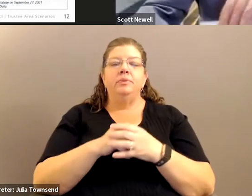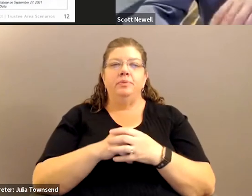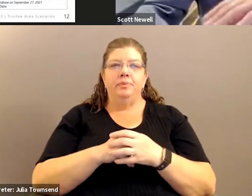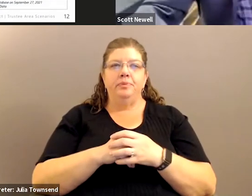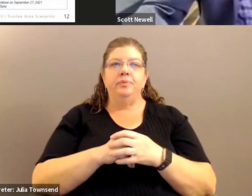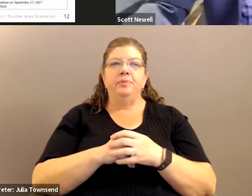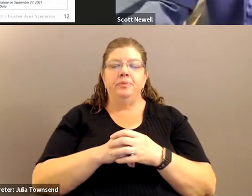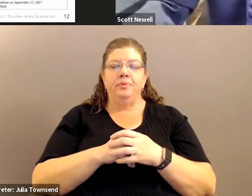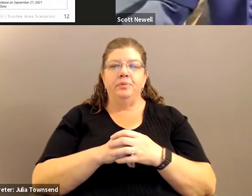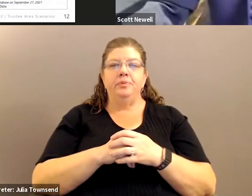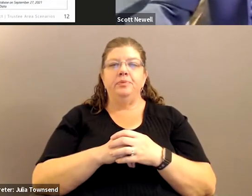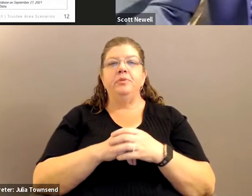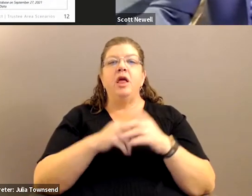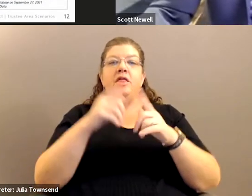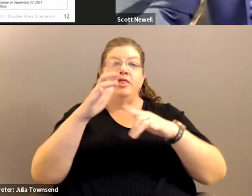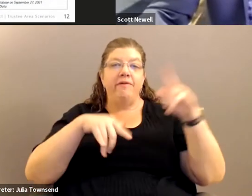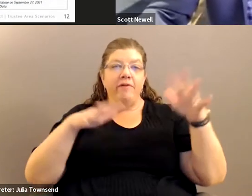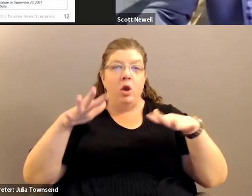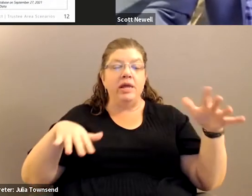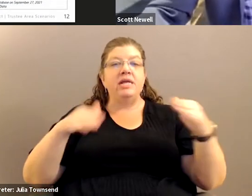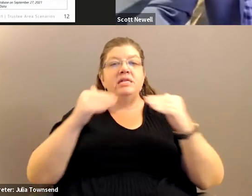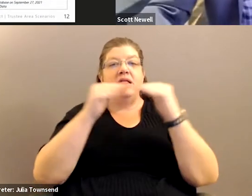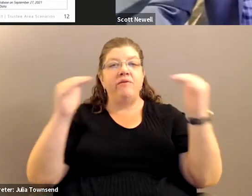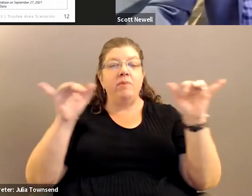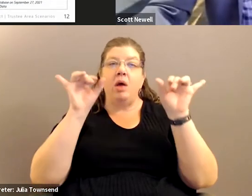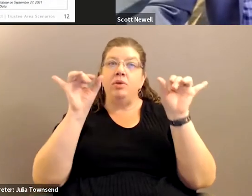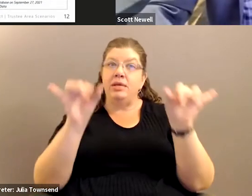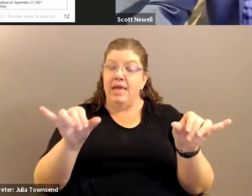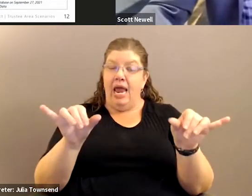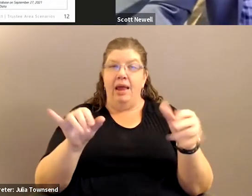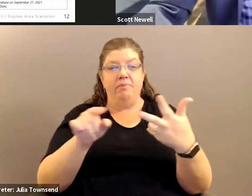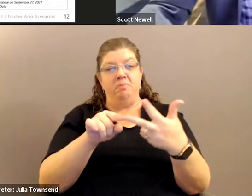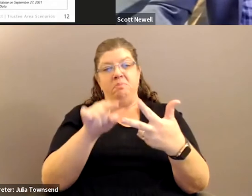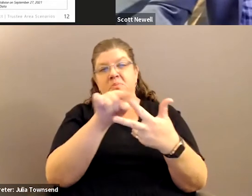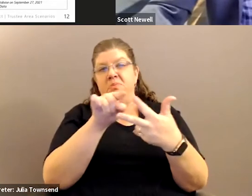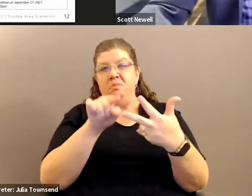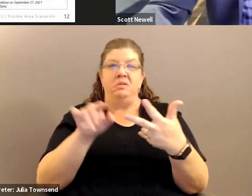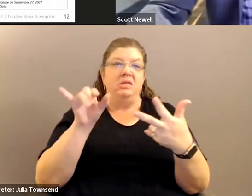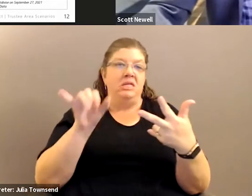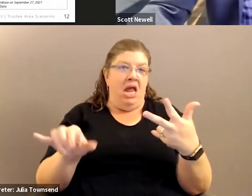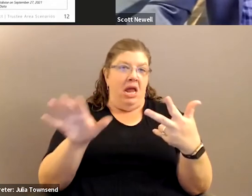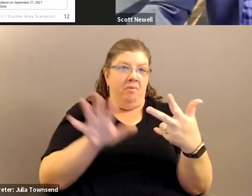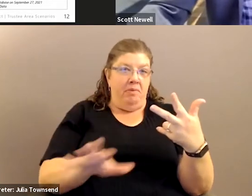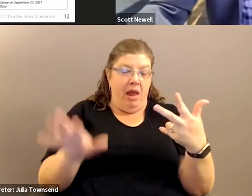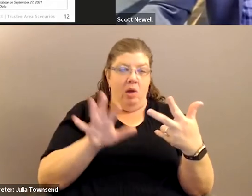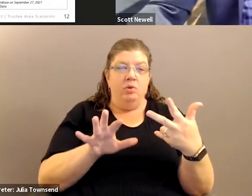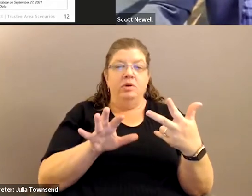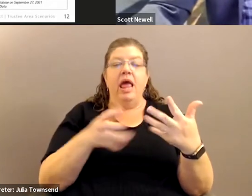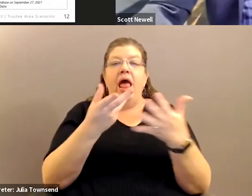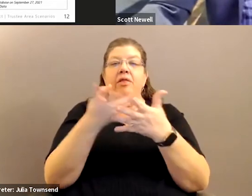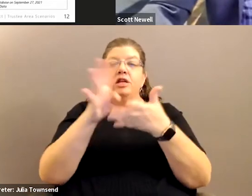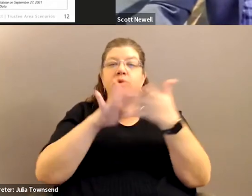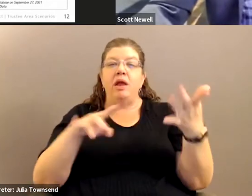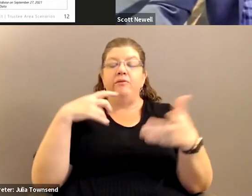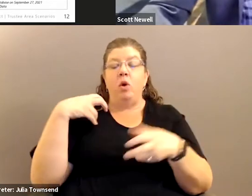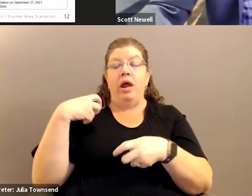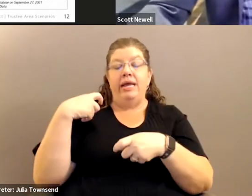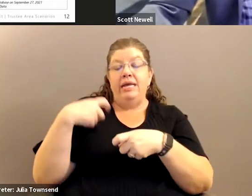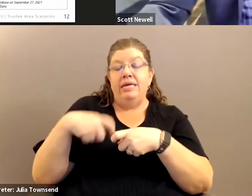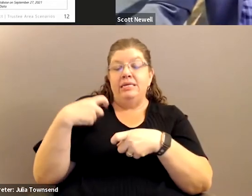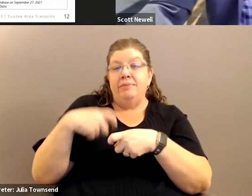you see the variance level is about the same as our second run um and the spread for your hispanic and latino